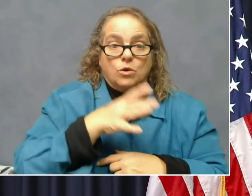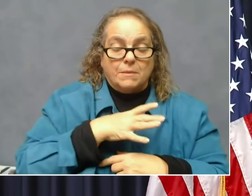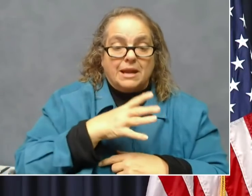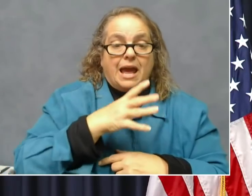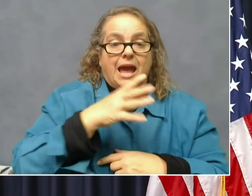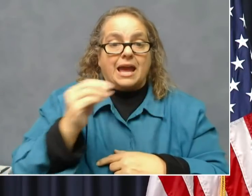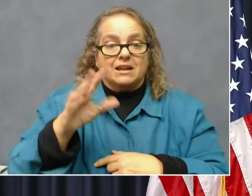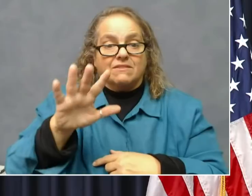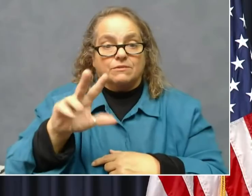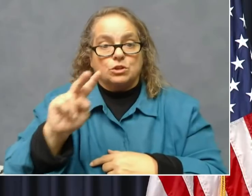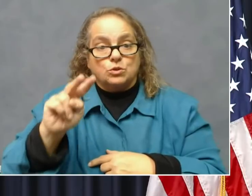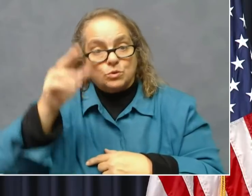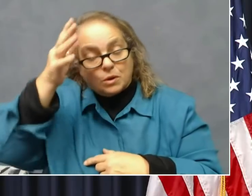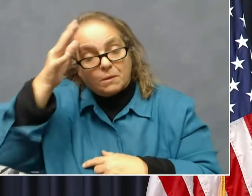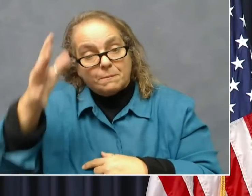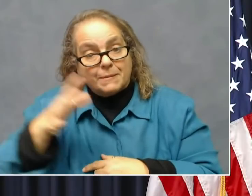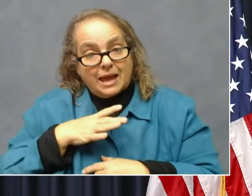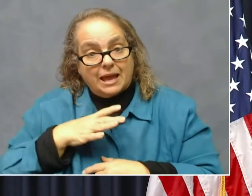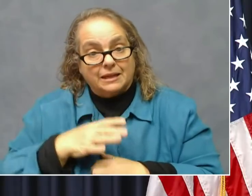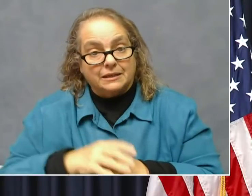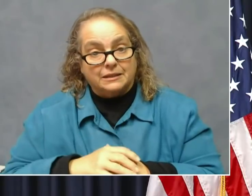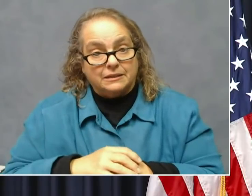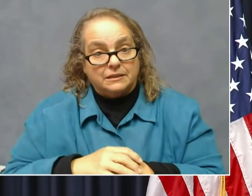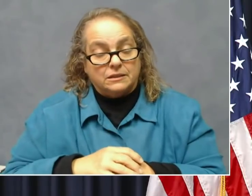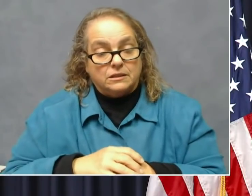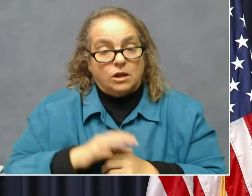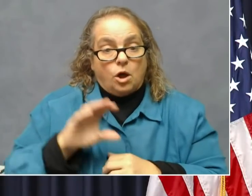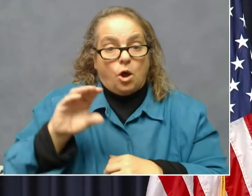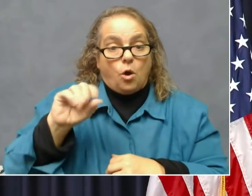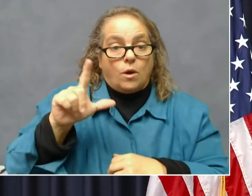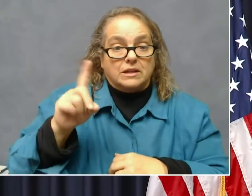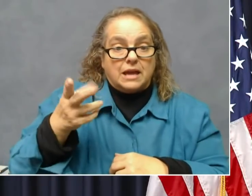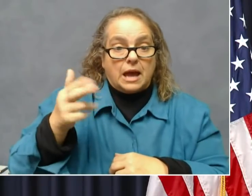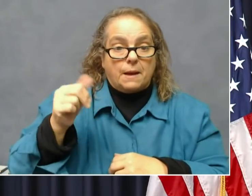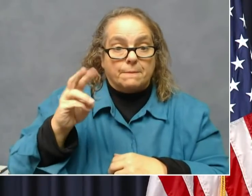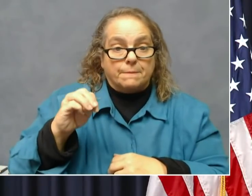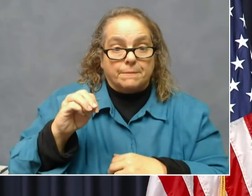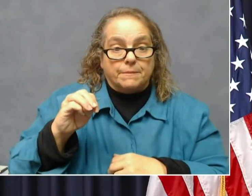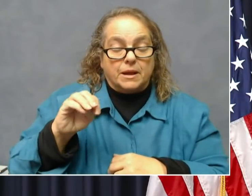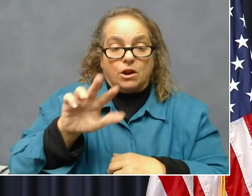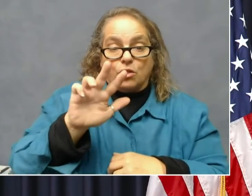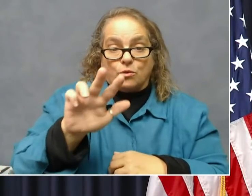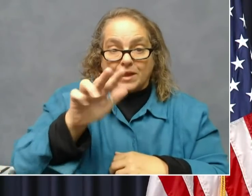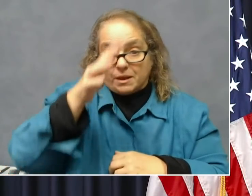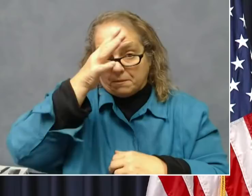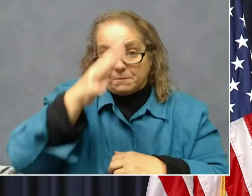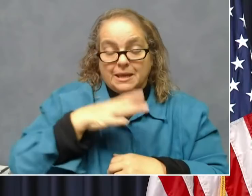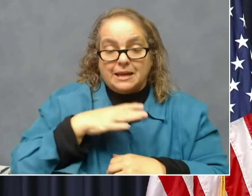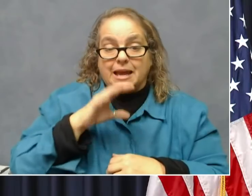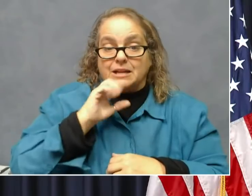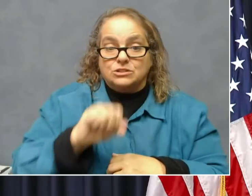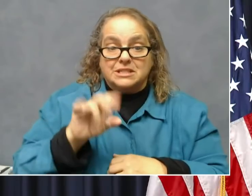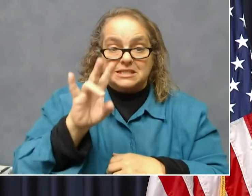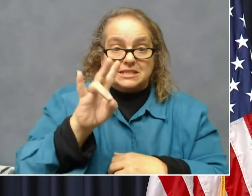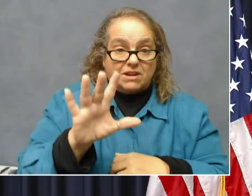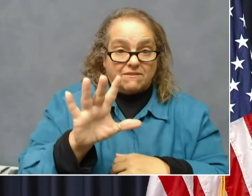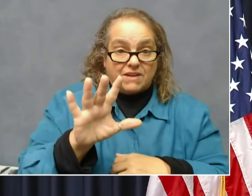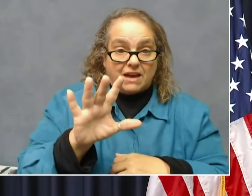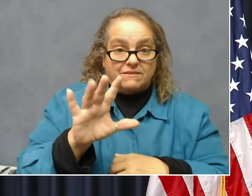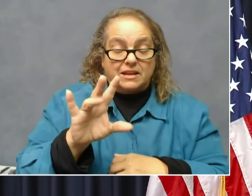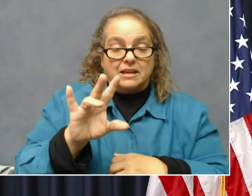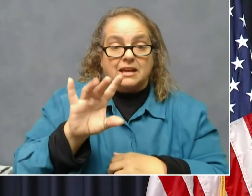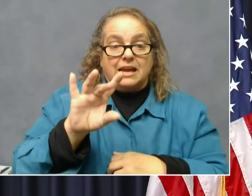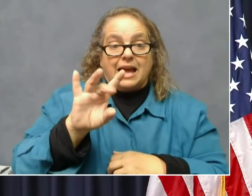man. From Oldham County, 3 men, ages 75, 86,